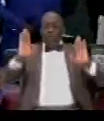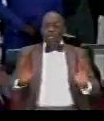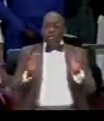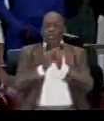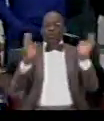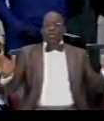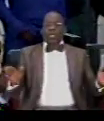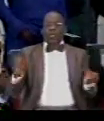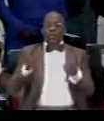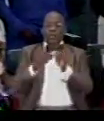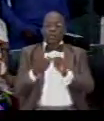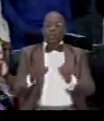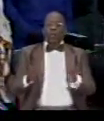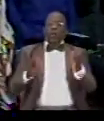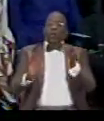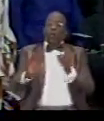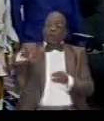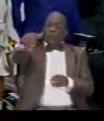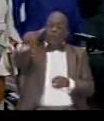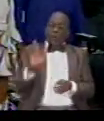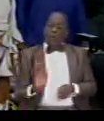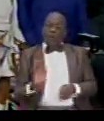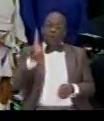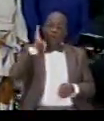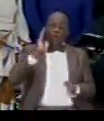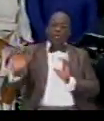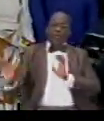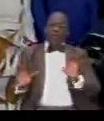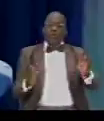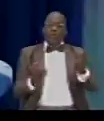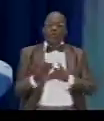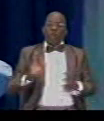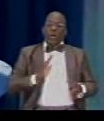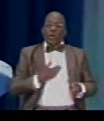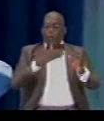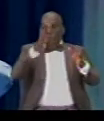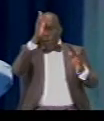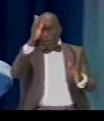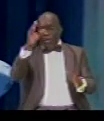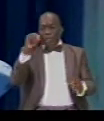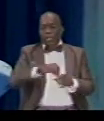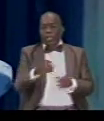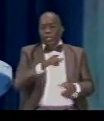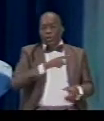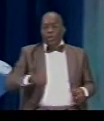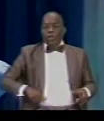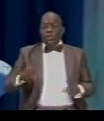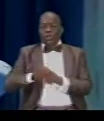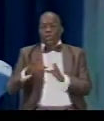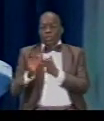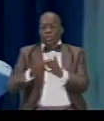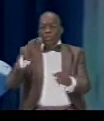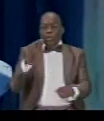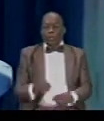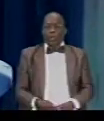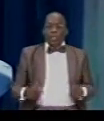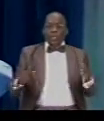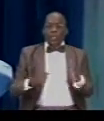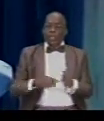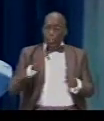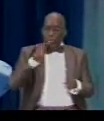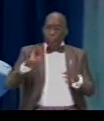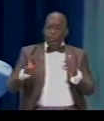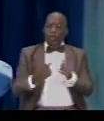The Lord will do through our Father and the Lord in Jesus' name. This is just the first day of